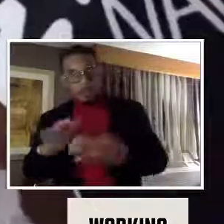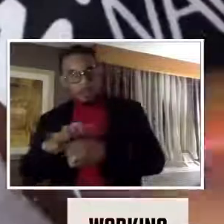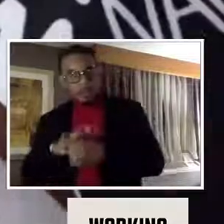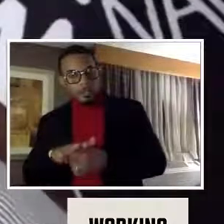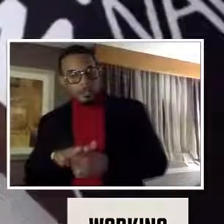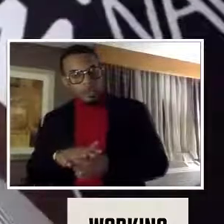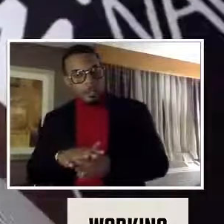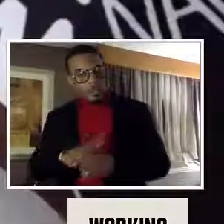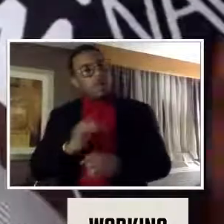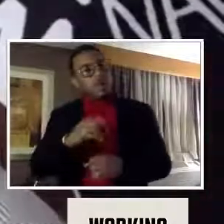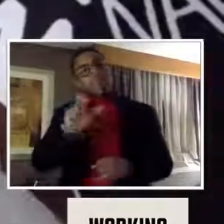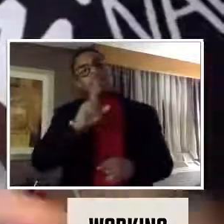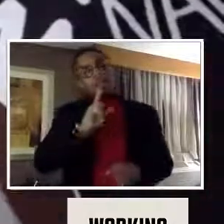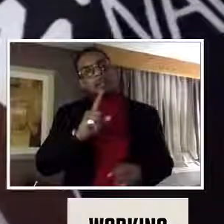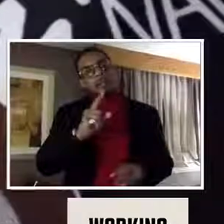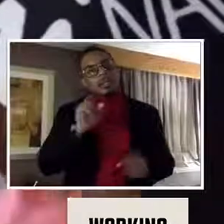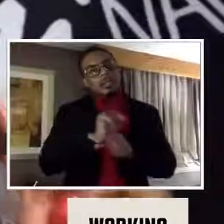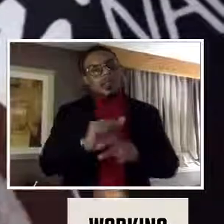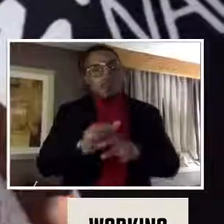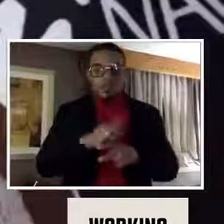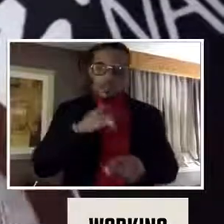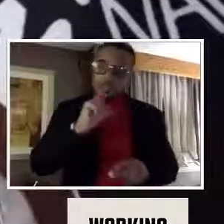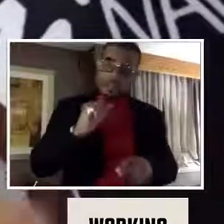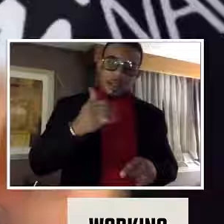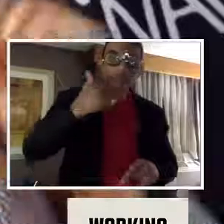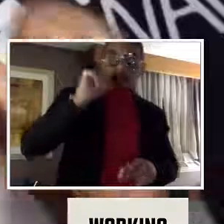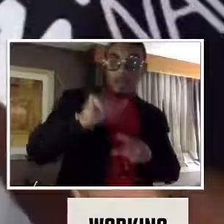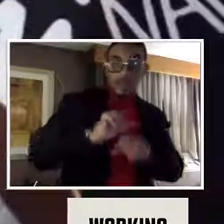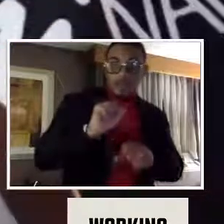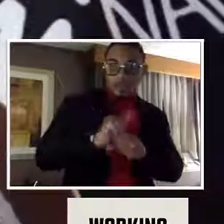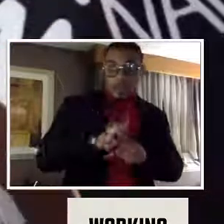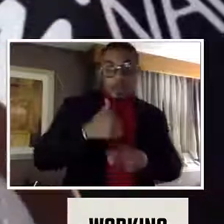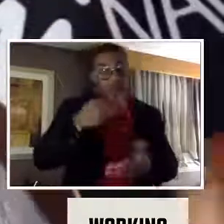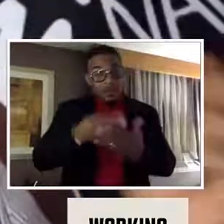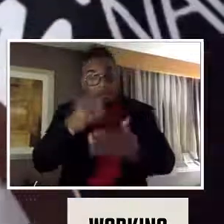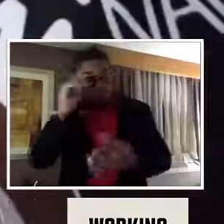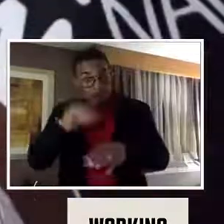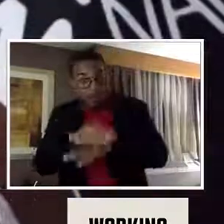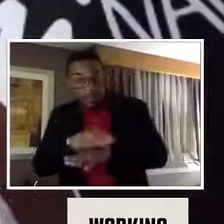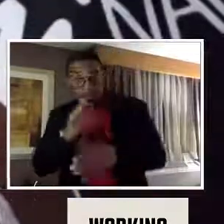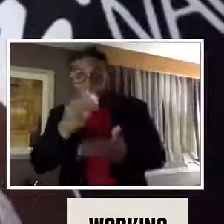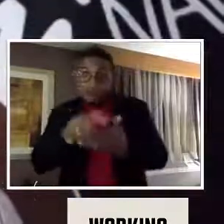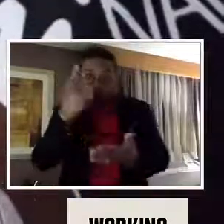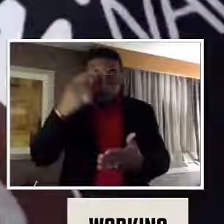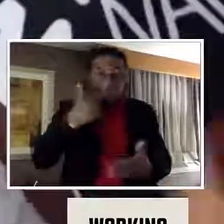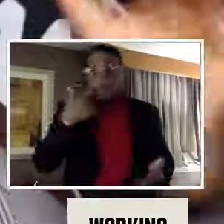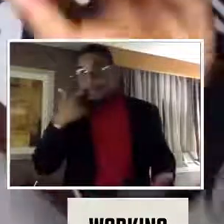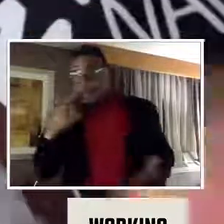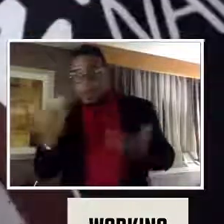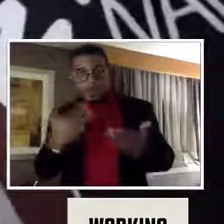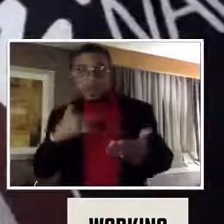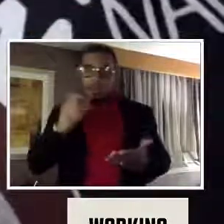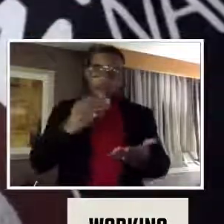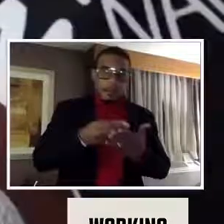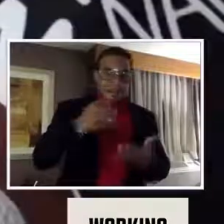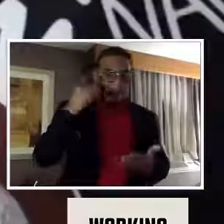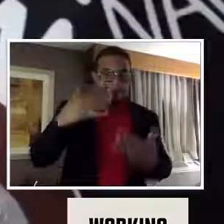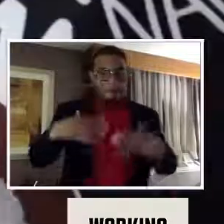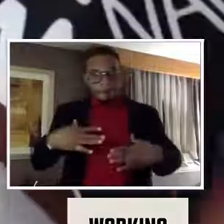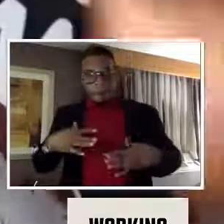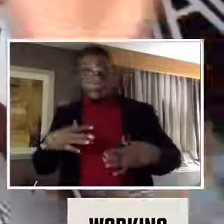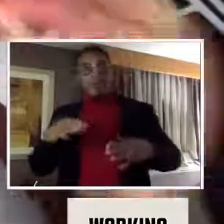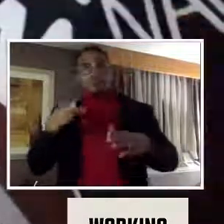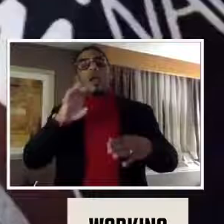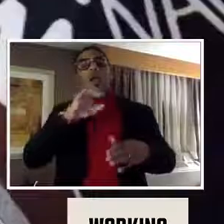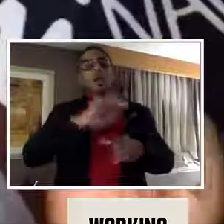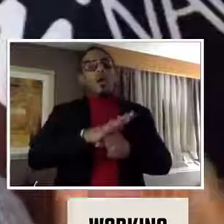district. What we need is job training. We need better job training. We need money for counseling. We need money for addiction services. We need money for COVID-19